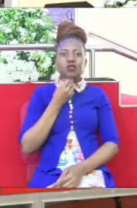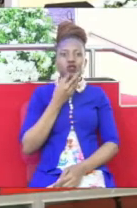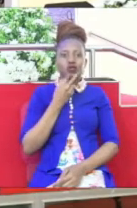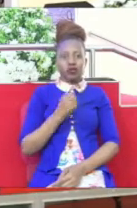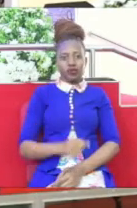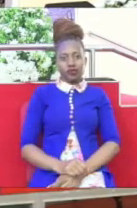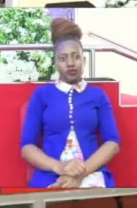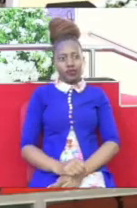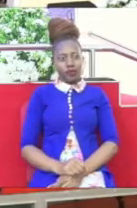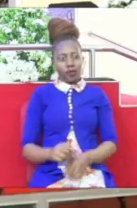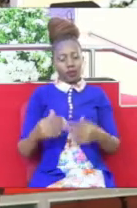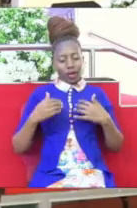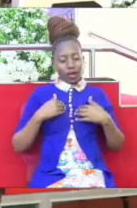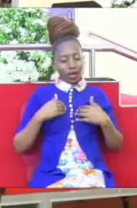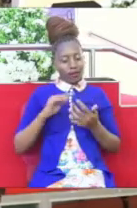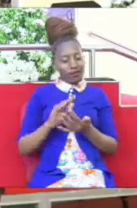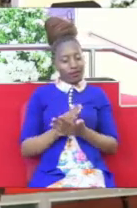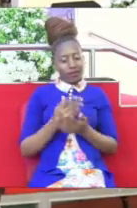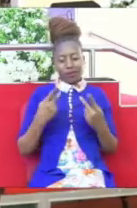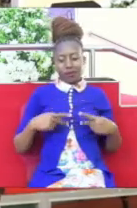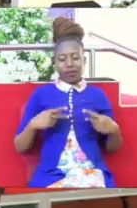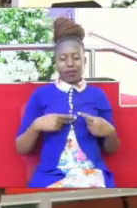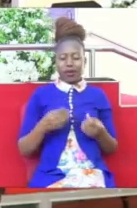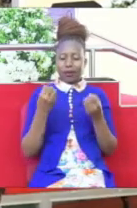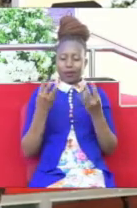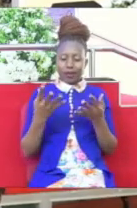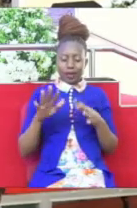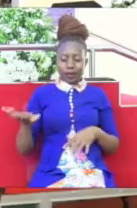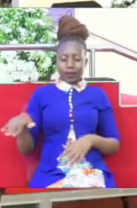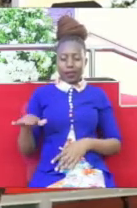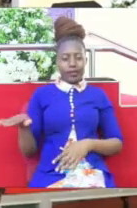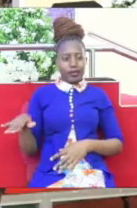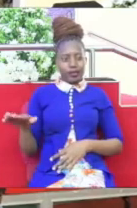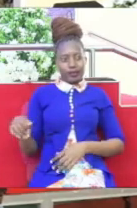Kuna watu kama hao in many places. Katika sehemu nyingi.